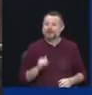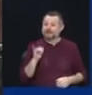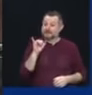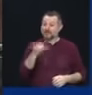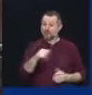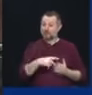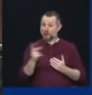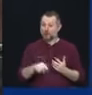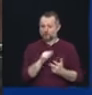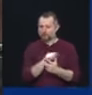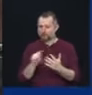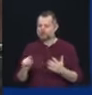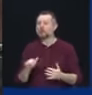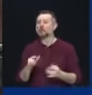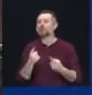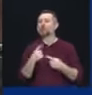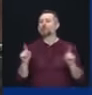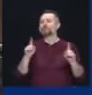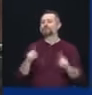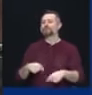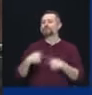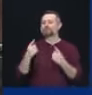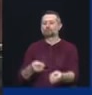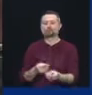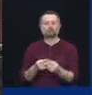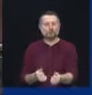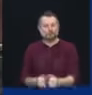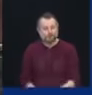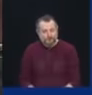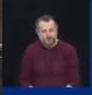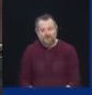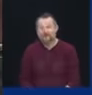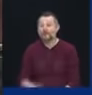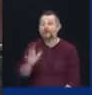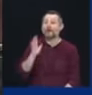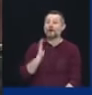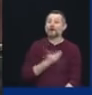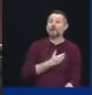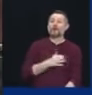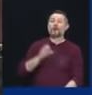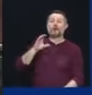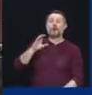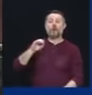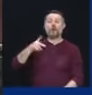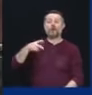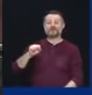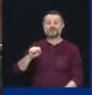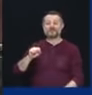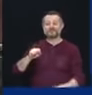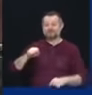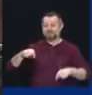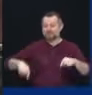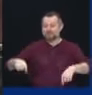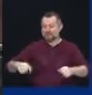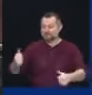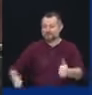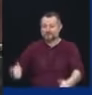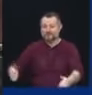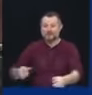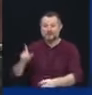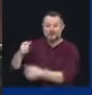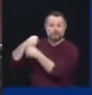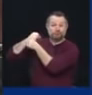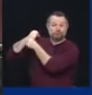well. And the number of cooperatives now that cooperate in bringing product down to New York